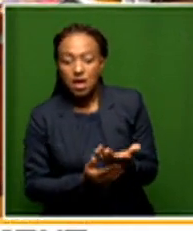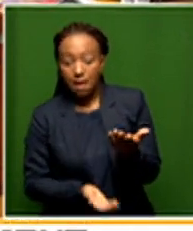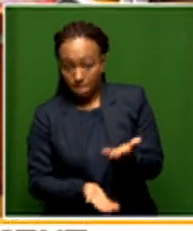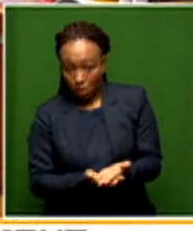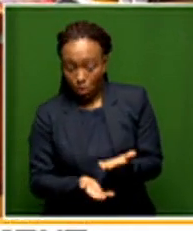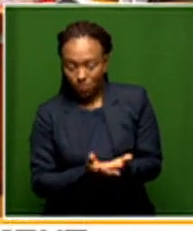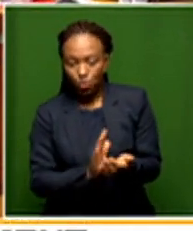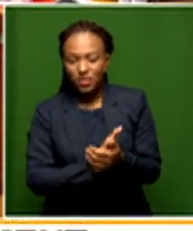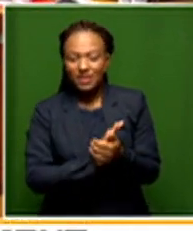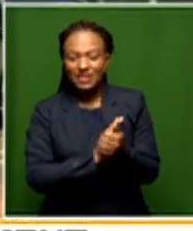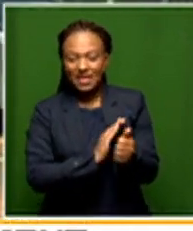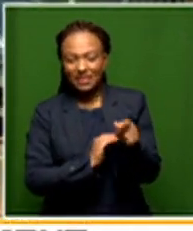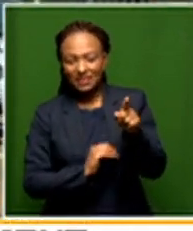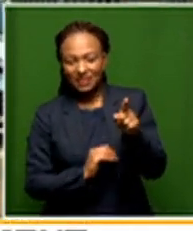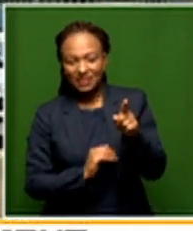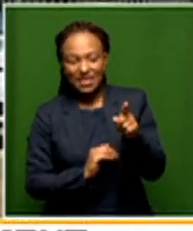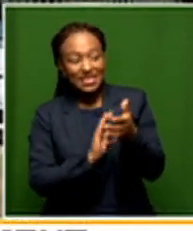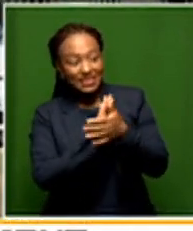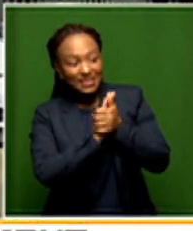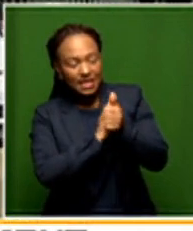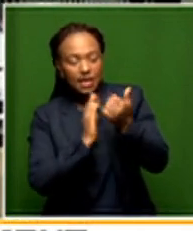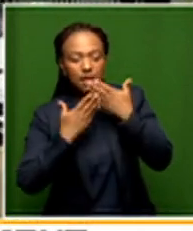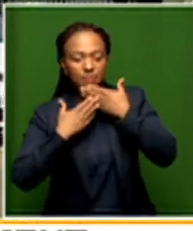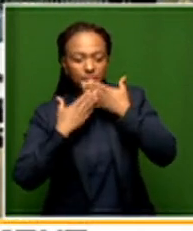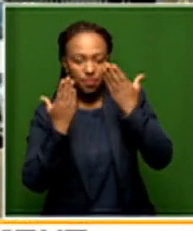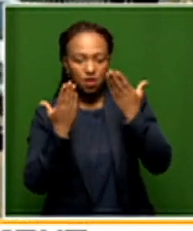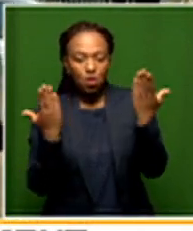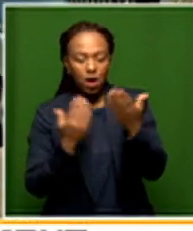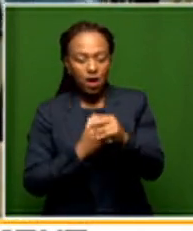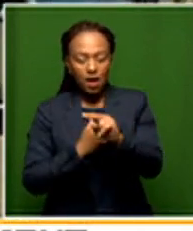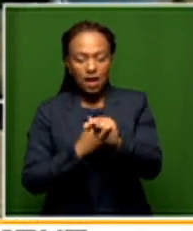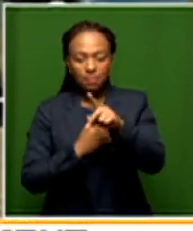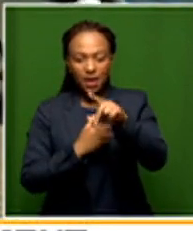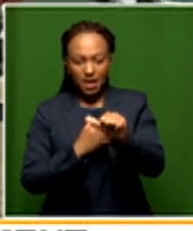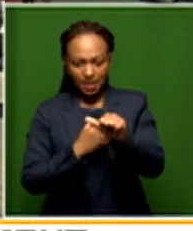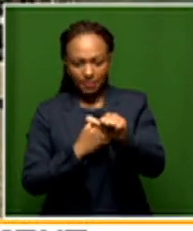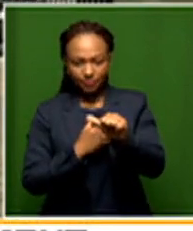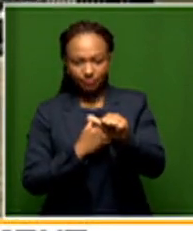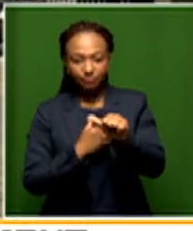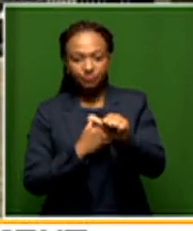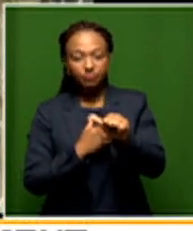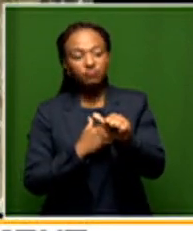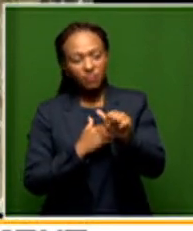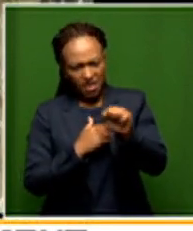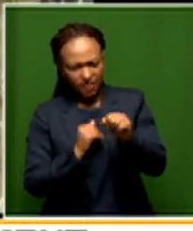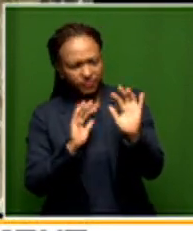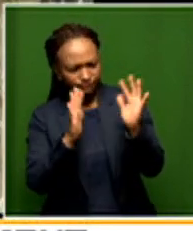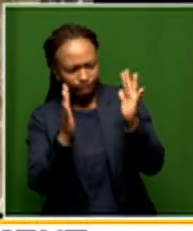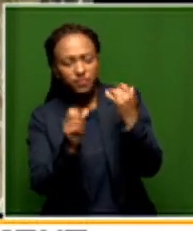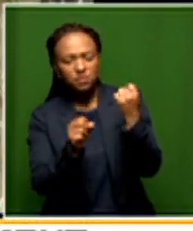the skills are just not there in the NPA. And while it is commendable